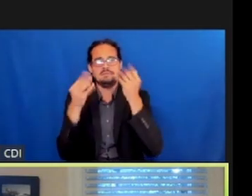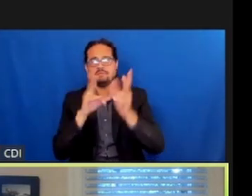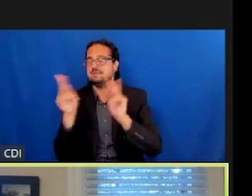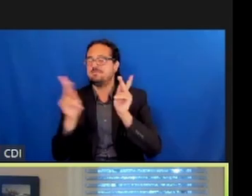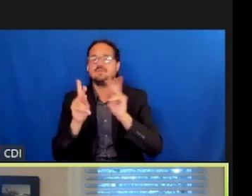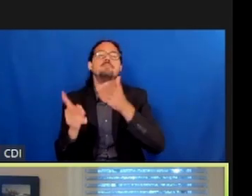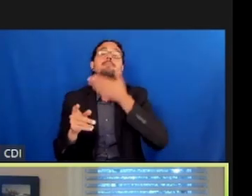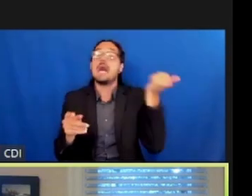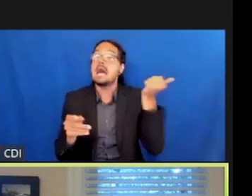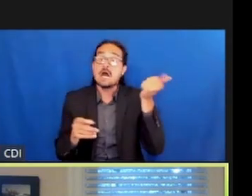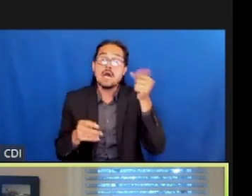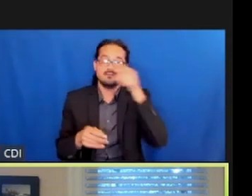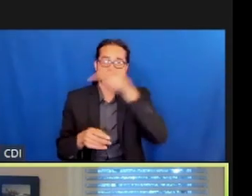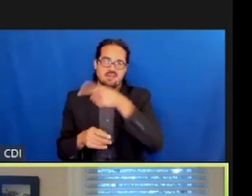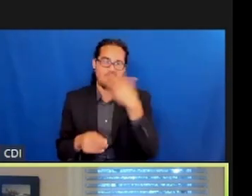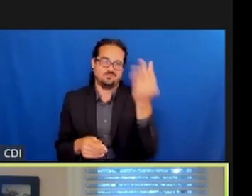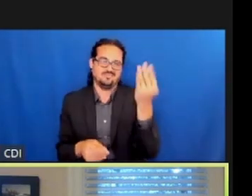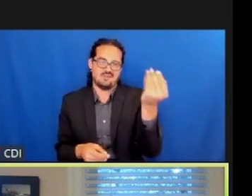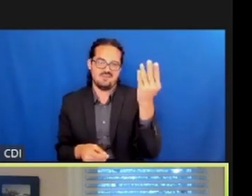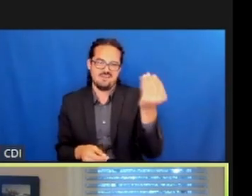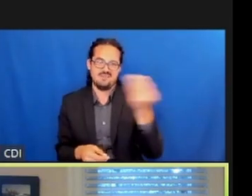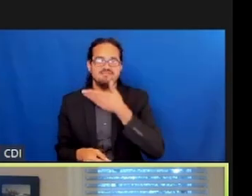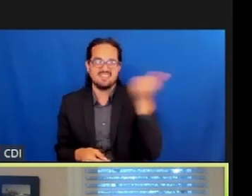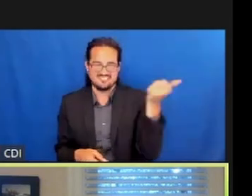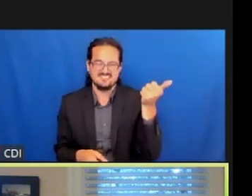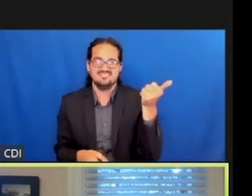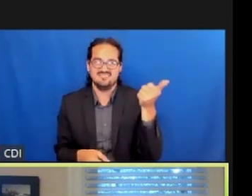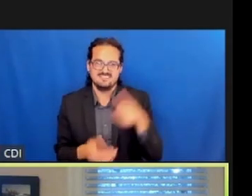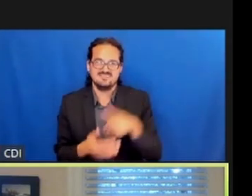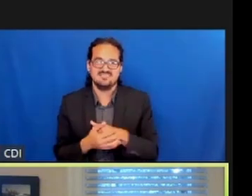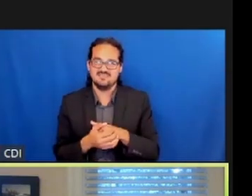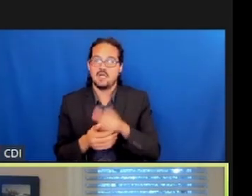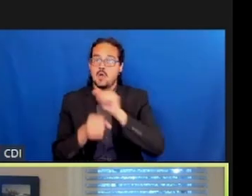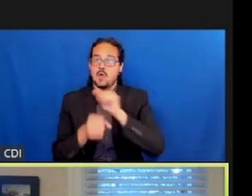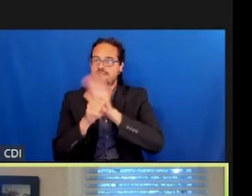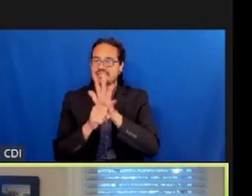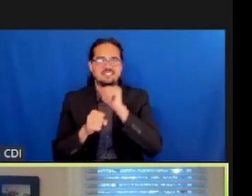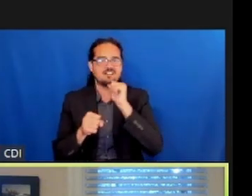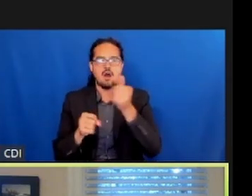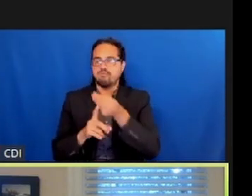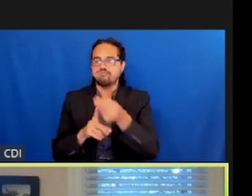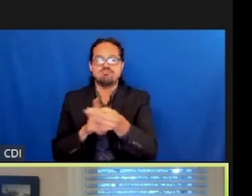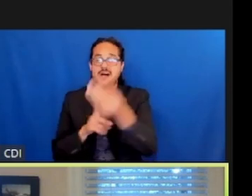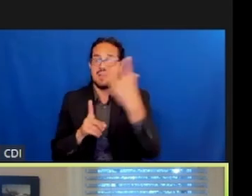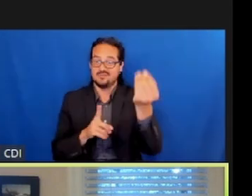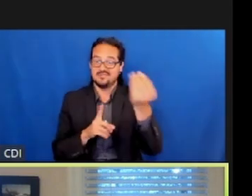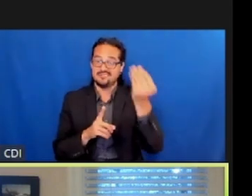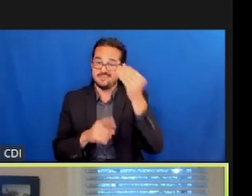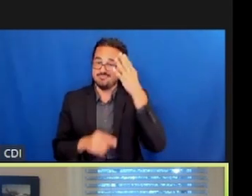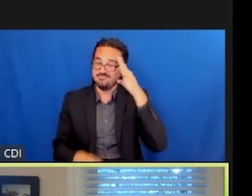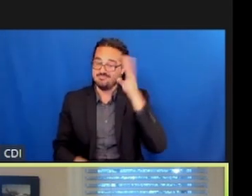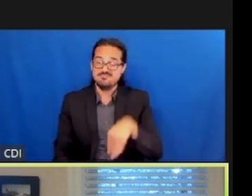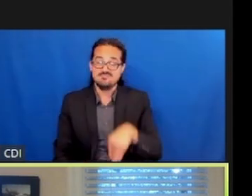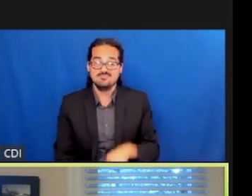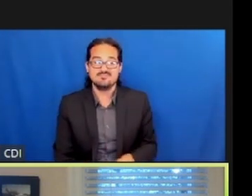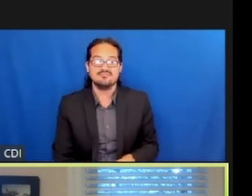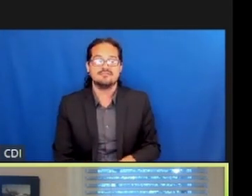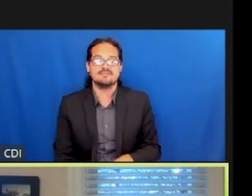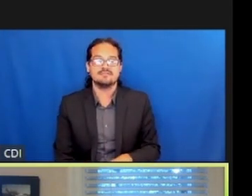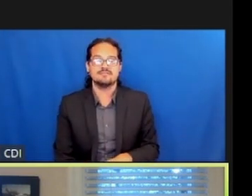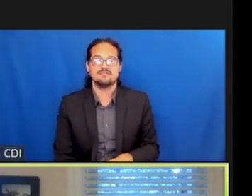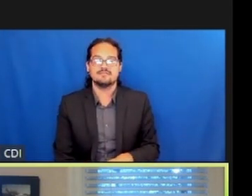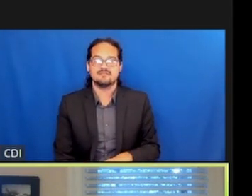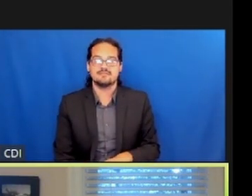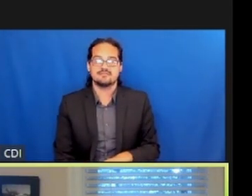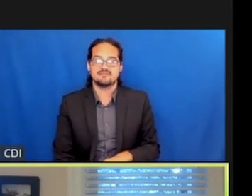to be. Always wear a mask indoors when in public and around other households, and really be considerate of your children's exposure to